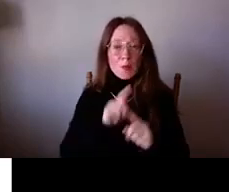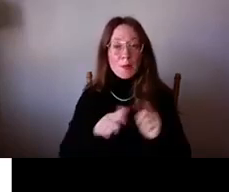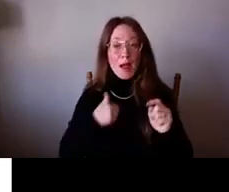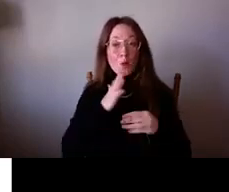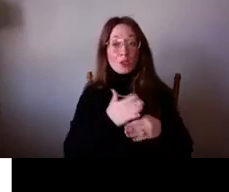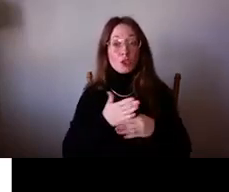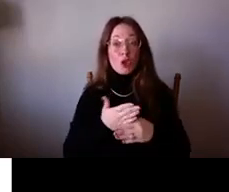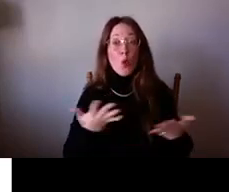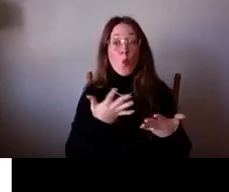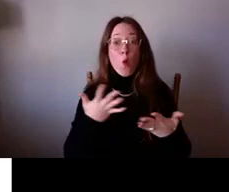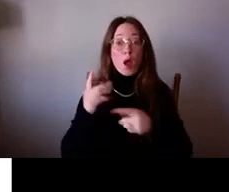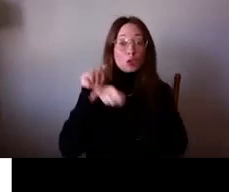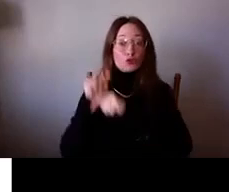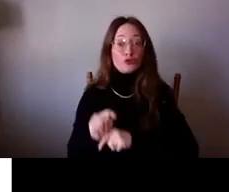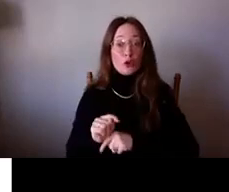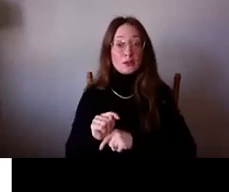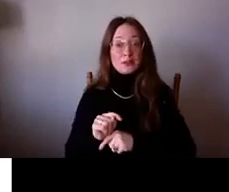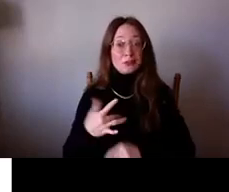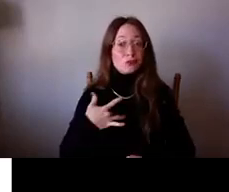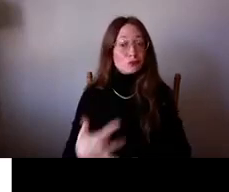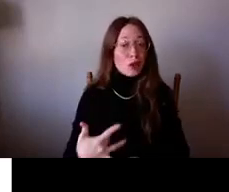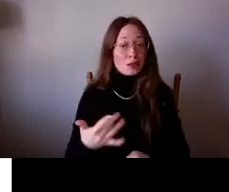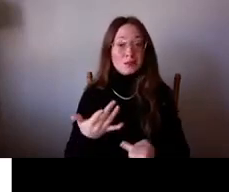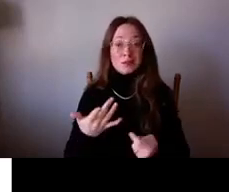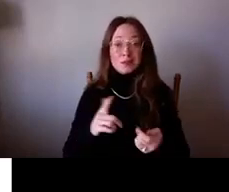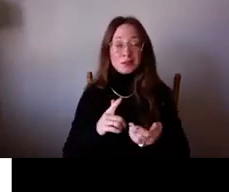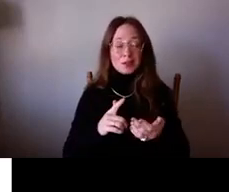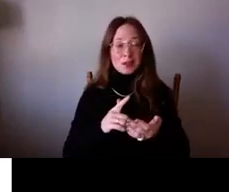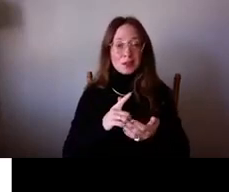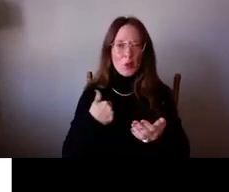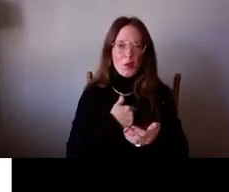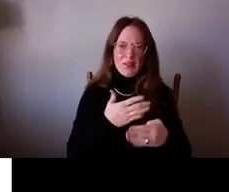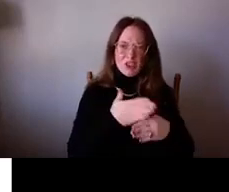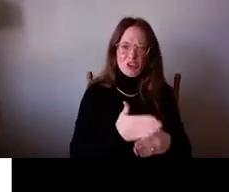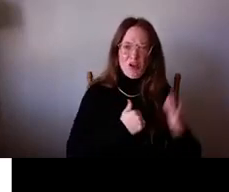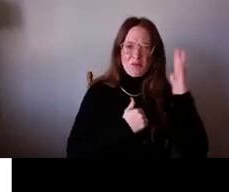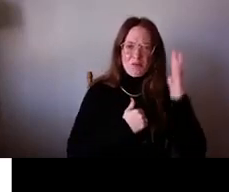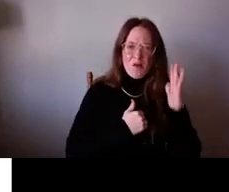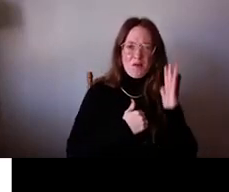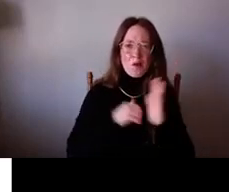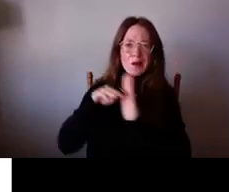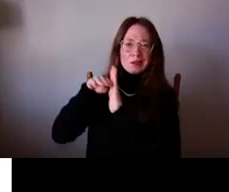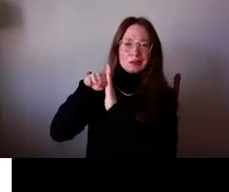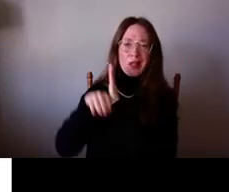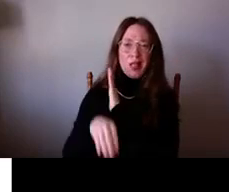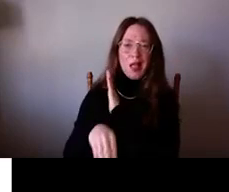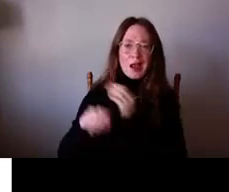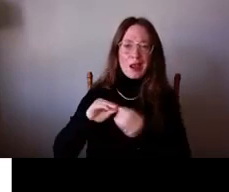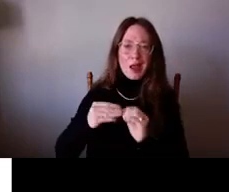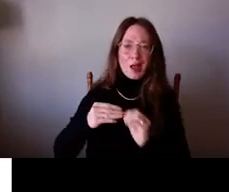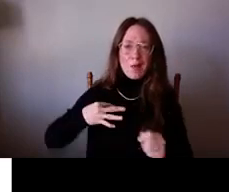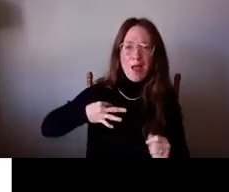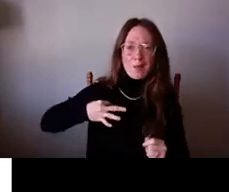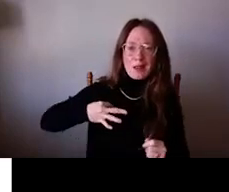trends that we see and that we've shared with you in the past, the declining number of applicants and individuals eligible